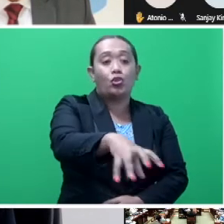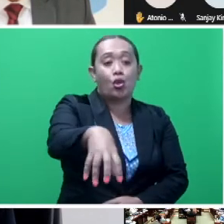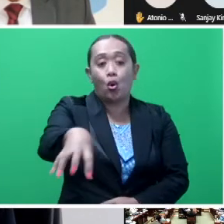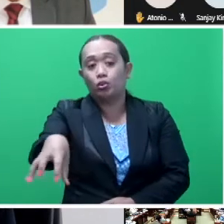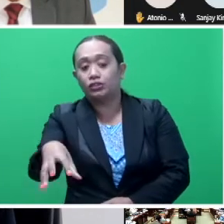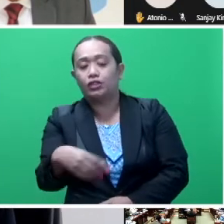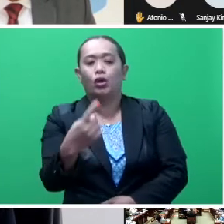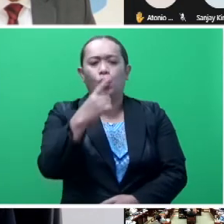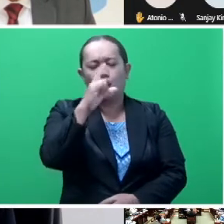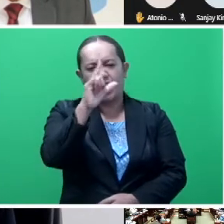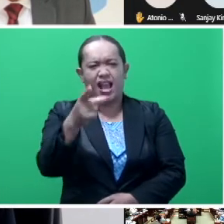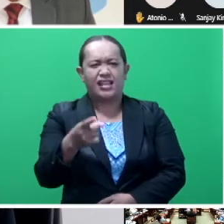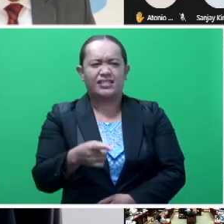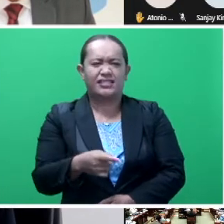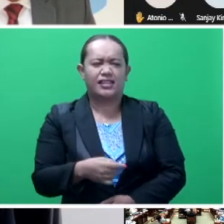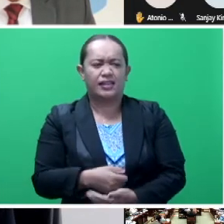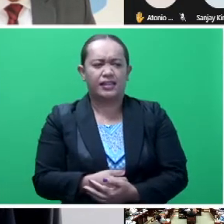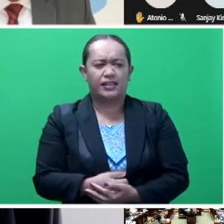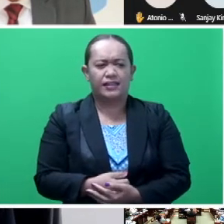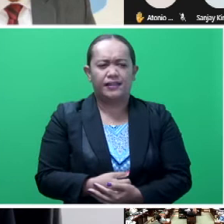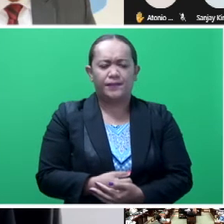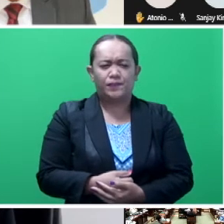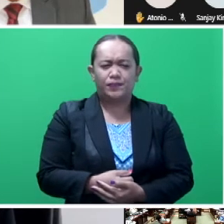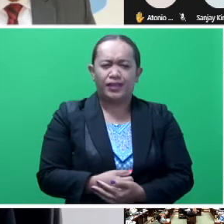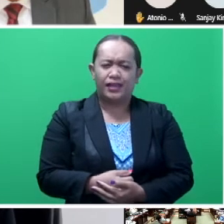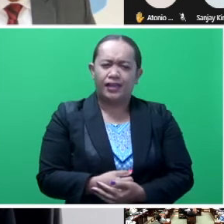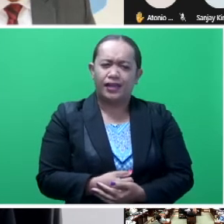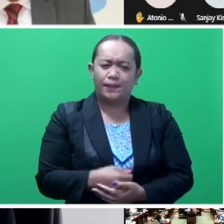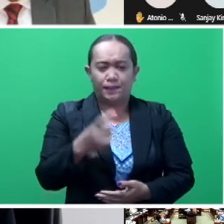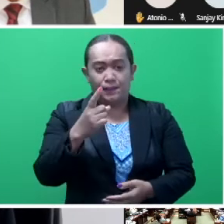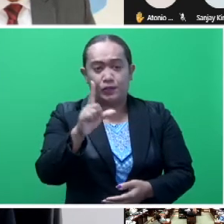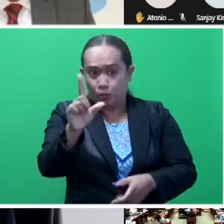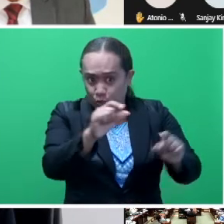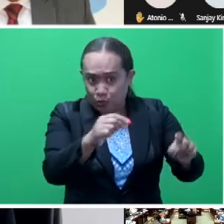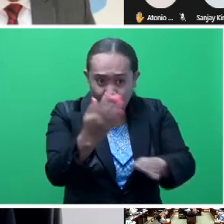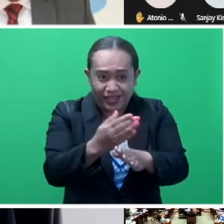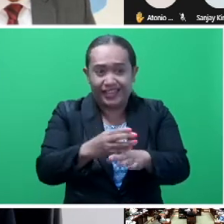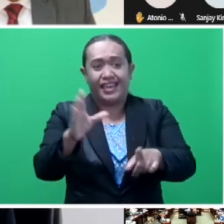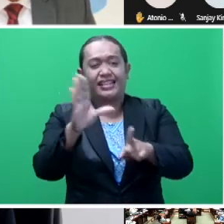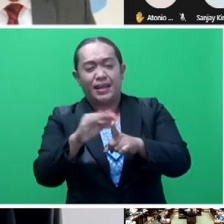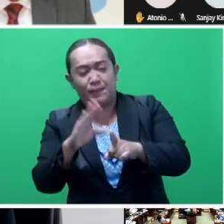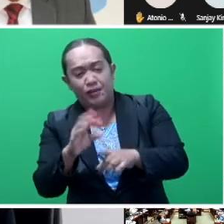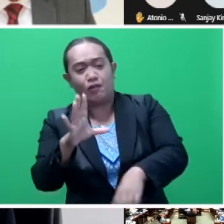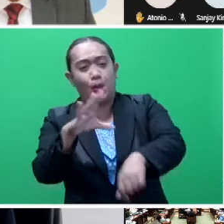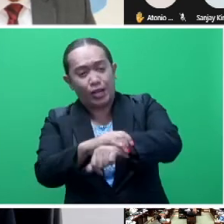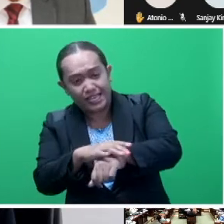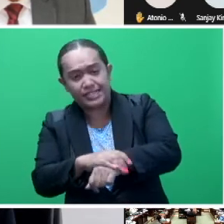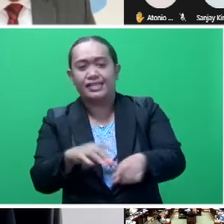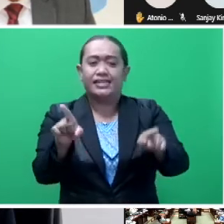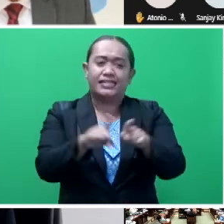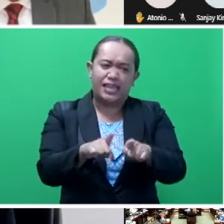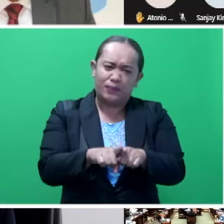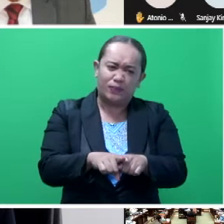able to facilitate the measures that are in place. It gives guidance to our communities and to the public